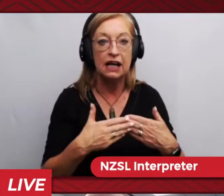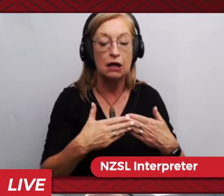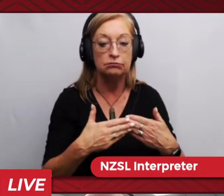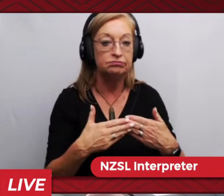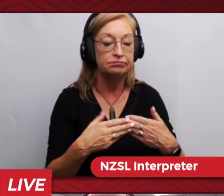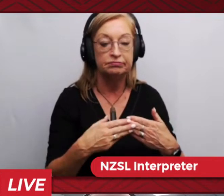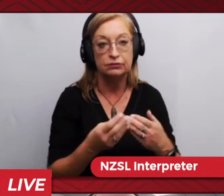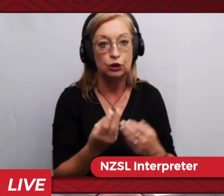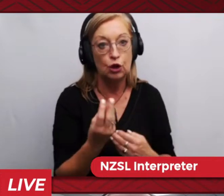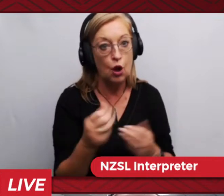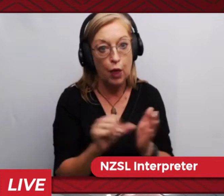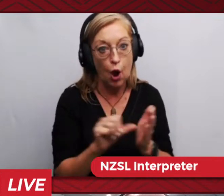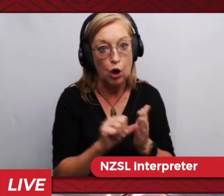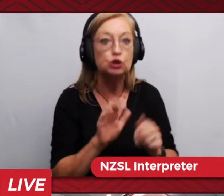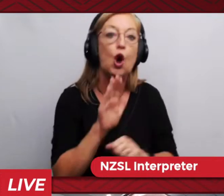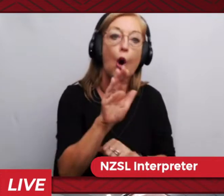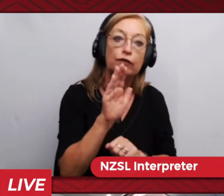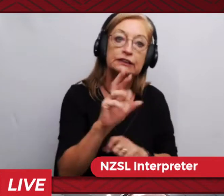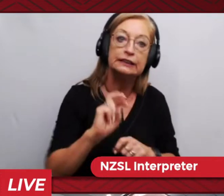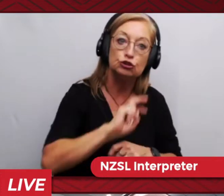overseas travel,